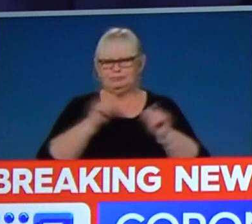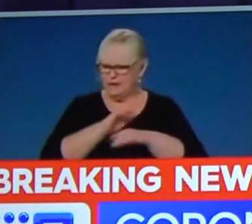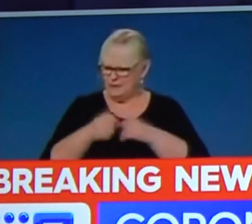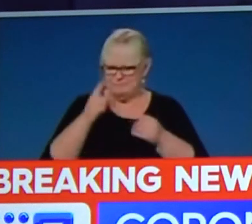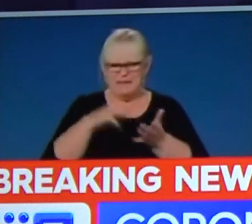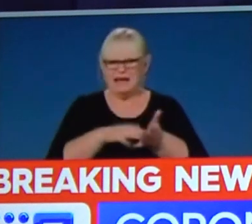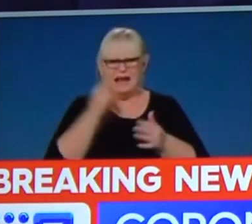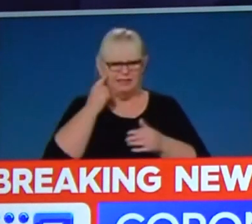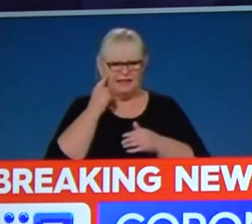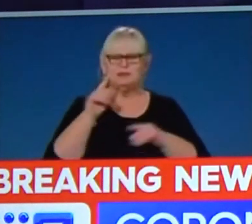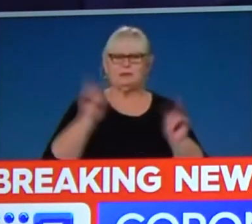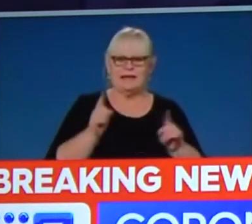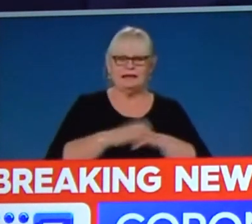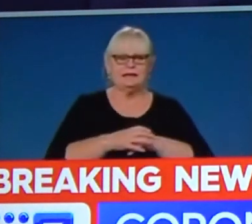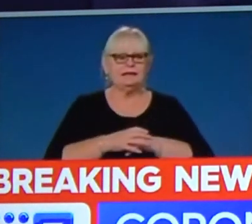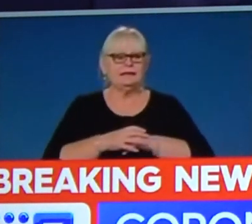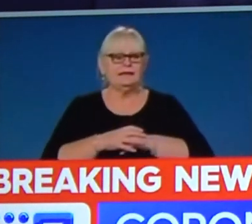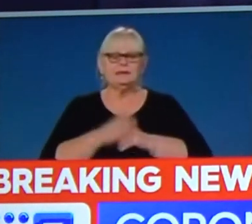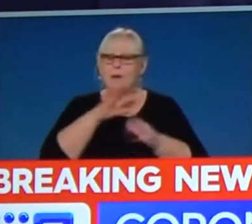earlier today, is up on the app